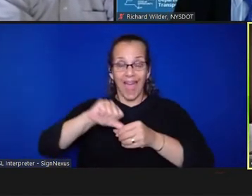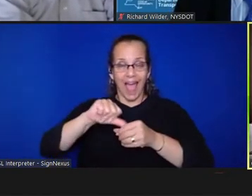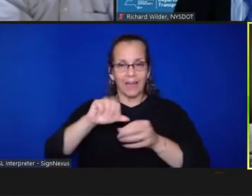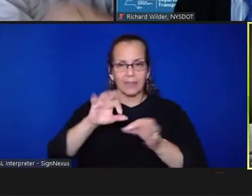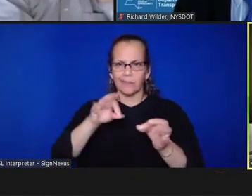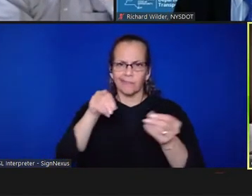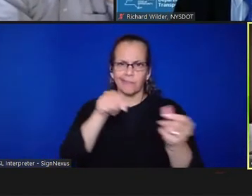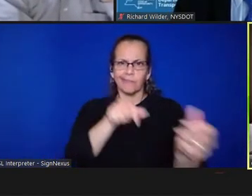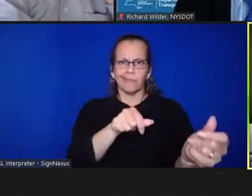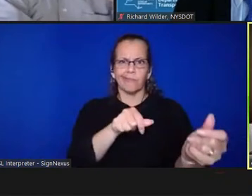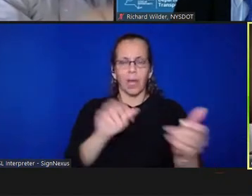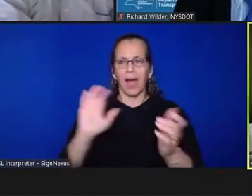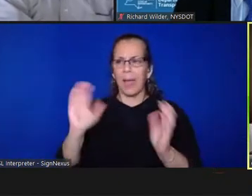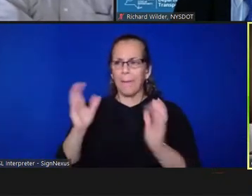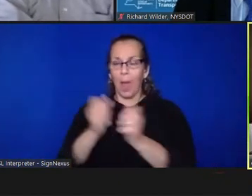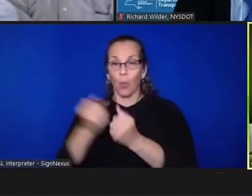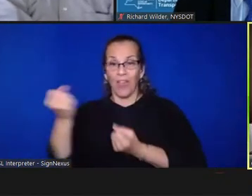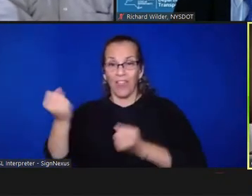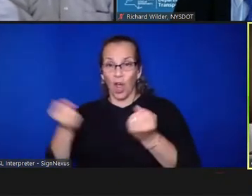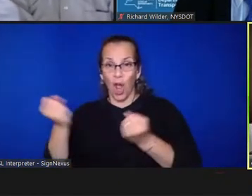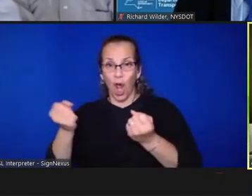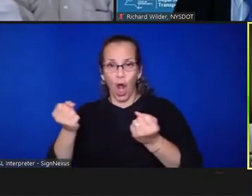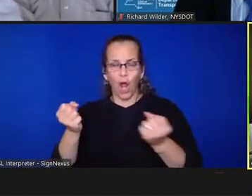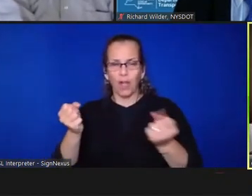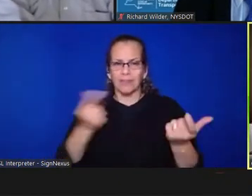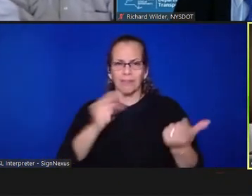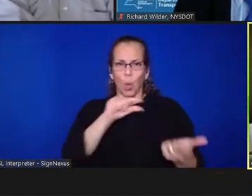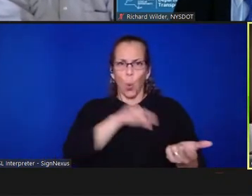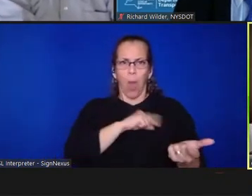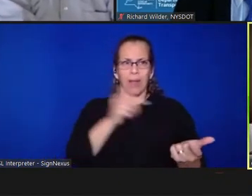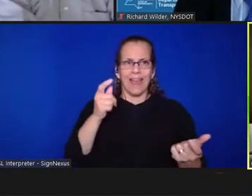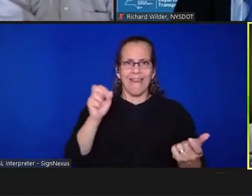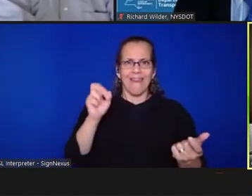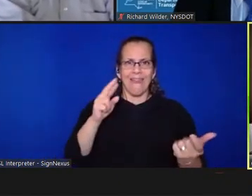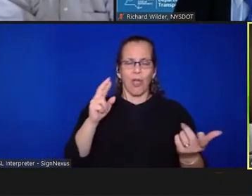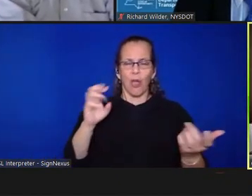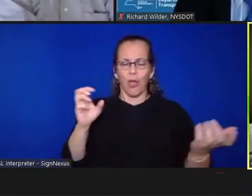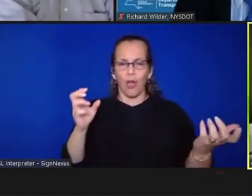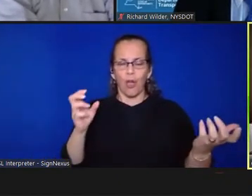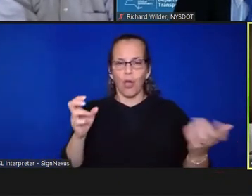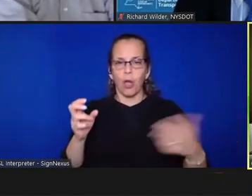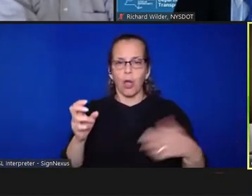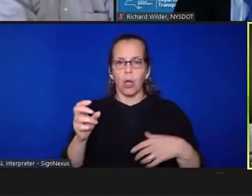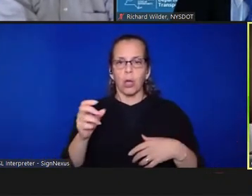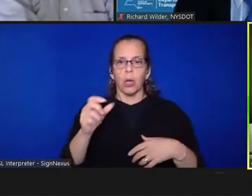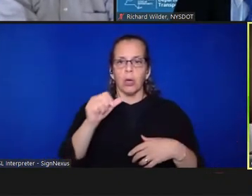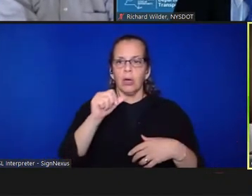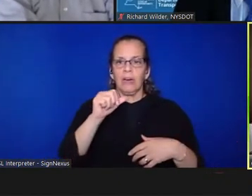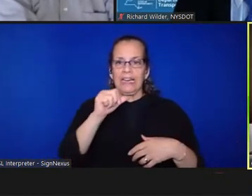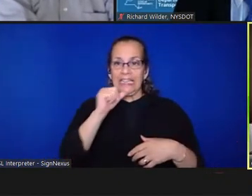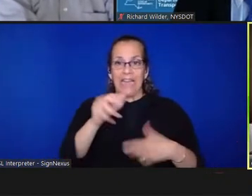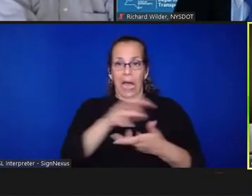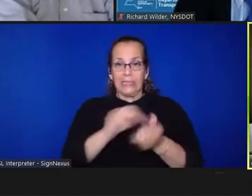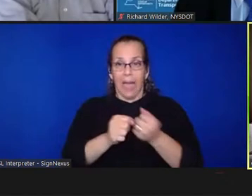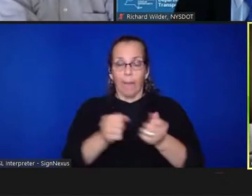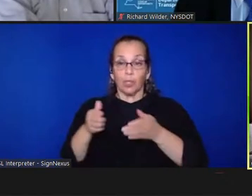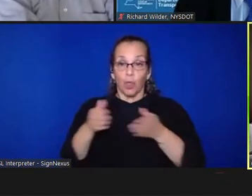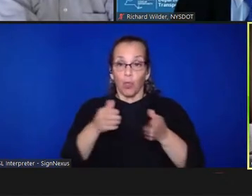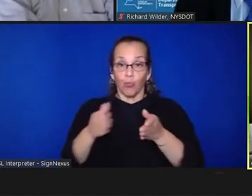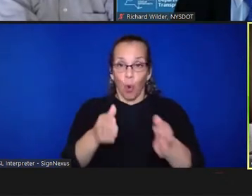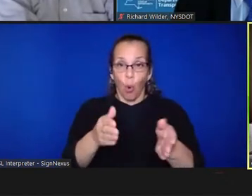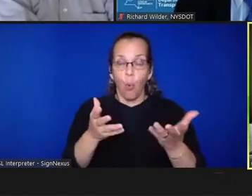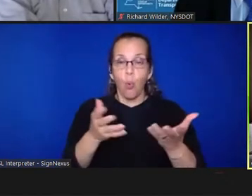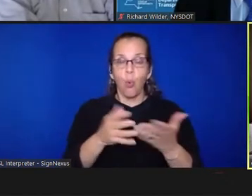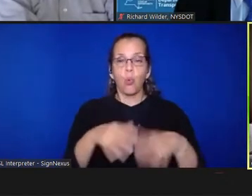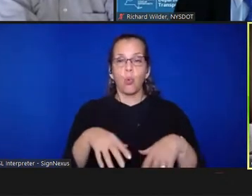cars motorcycles are lightweight and do less wear and tear on the roads two-wheel vehicles